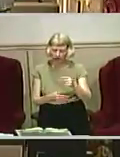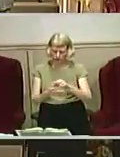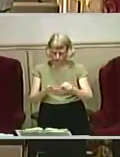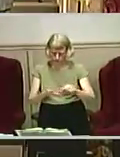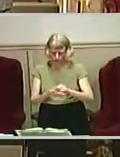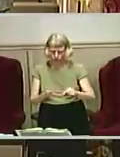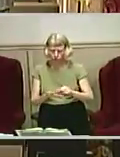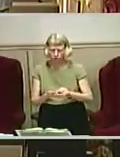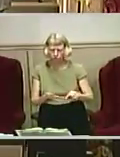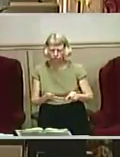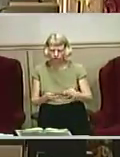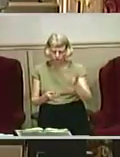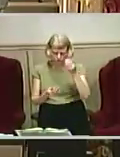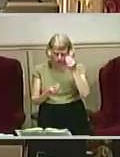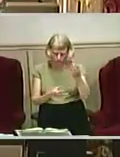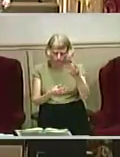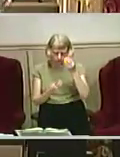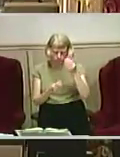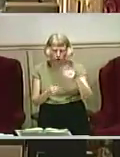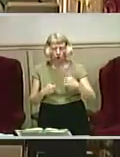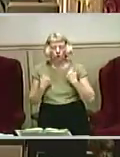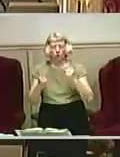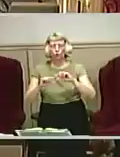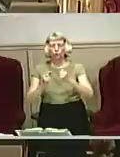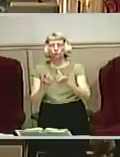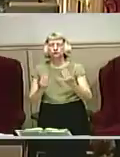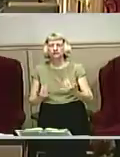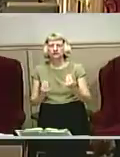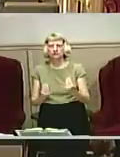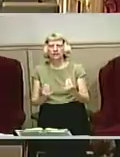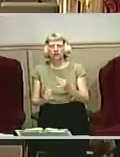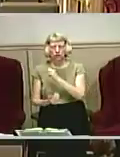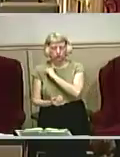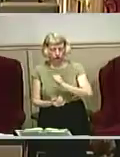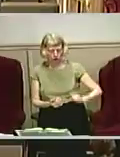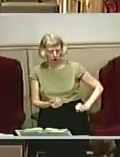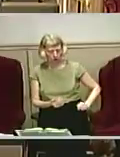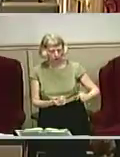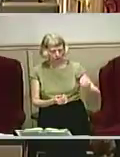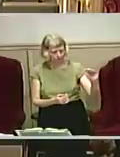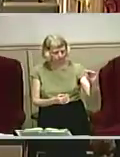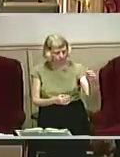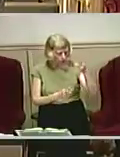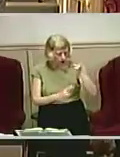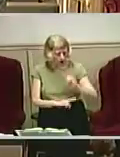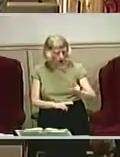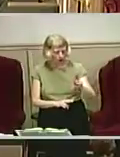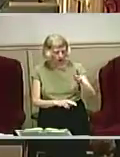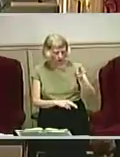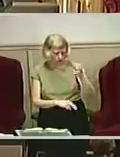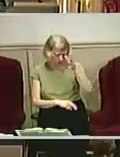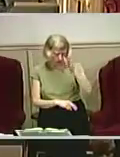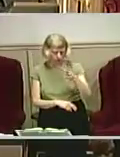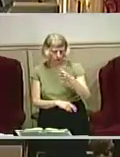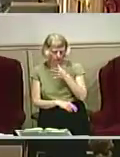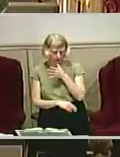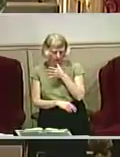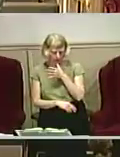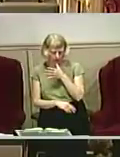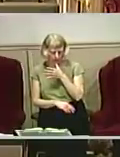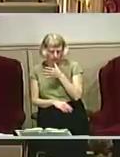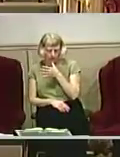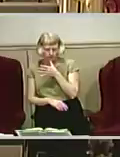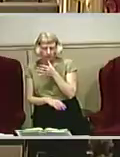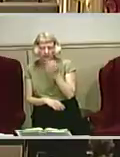that down. And we did that in youth group today. We looked at where Solomon was saying, honor your father and your mother. But the key to that is, if